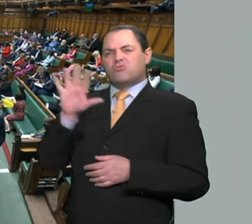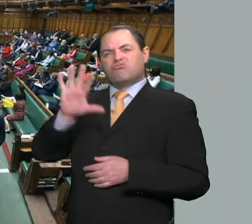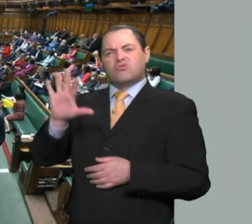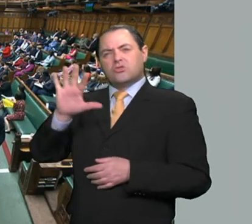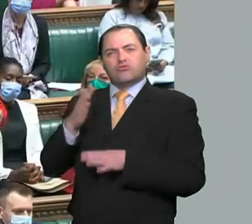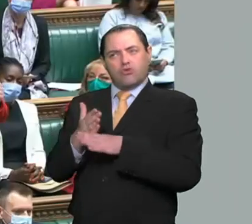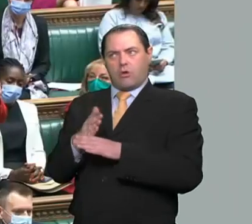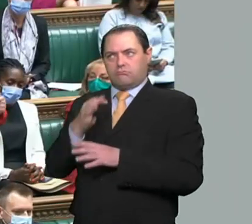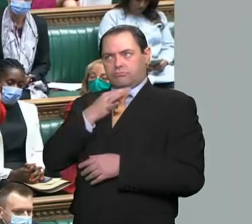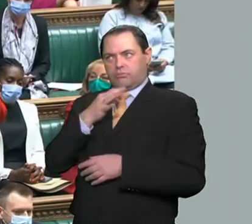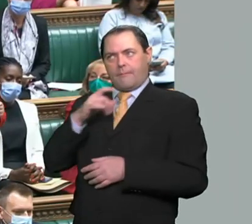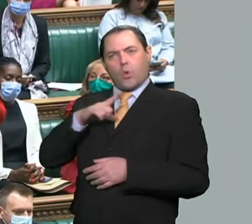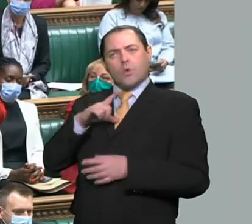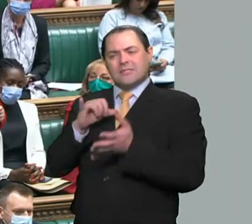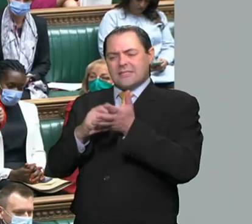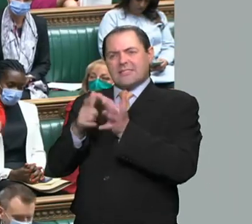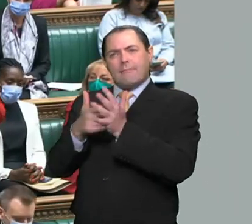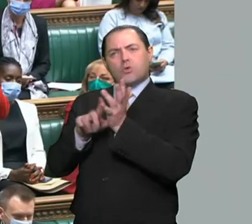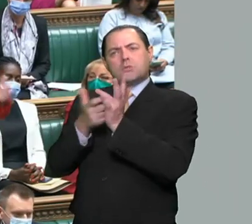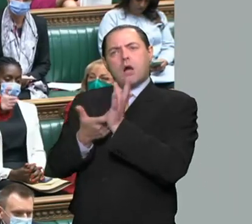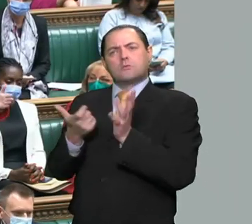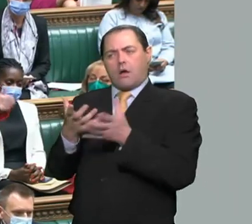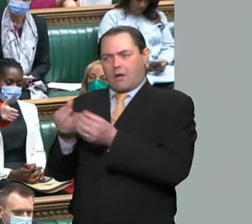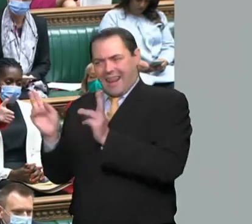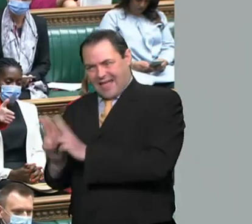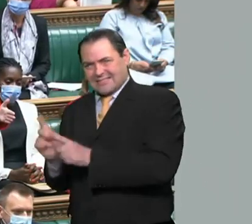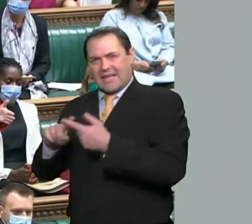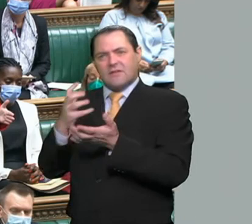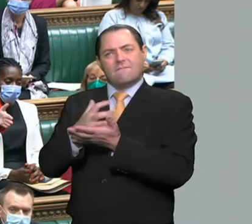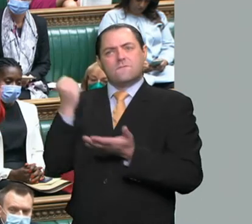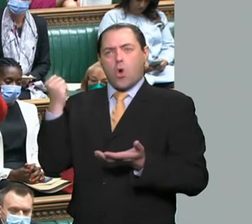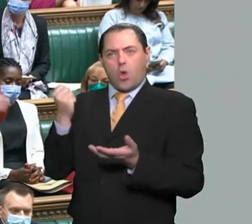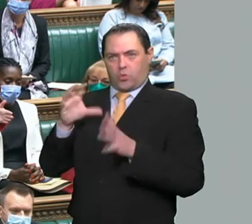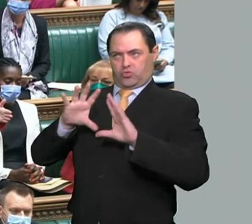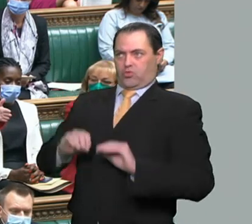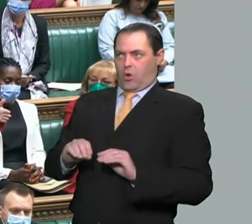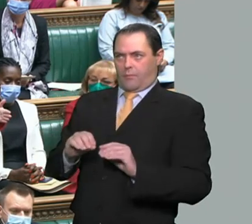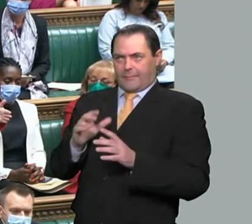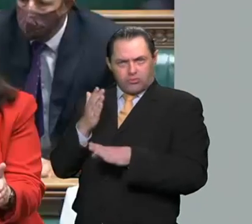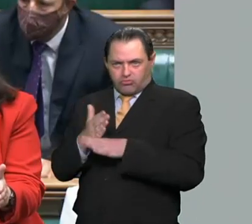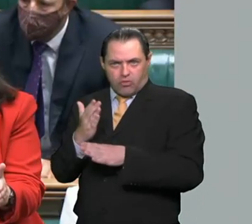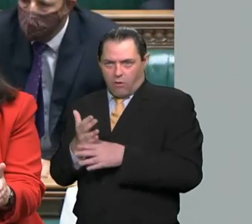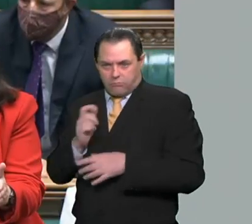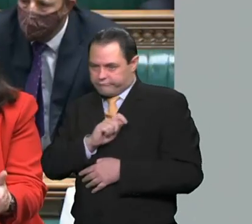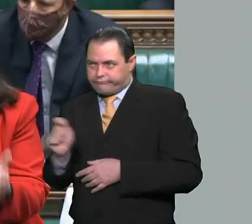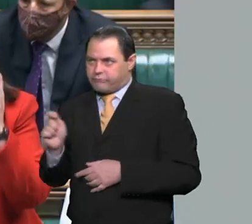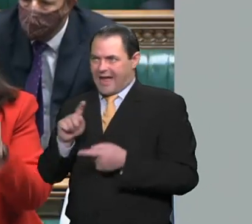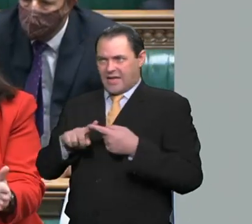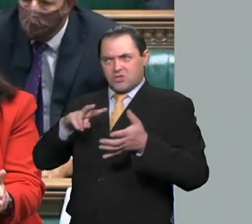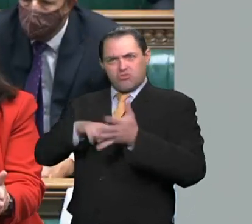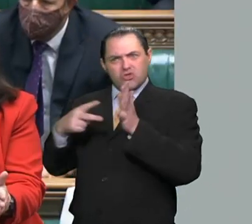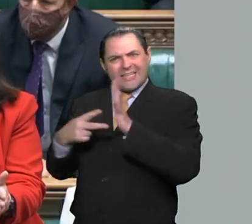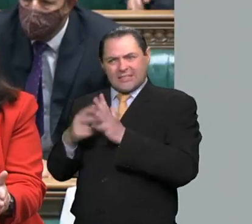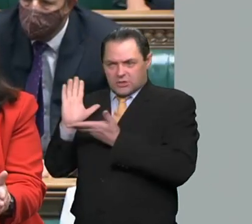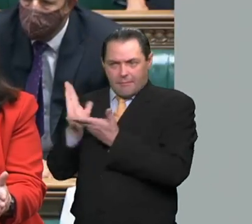chip shortage and furlough ending this month. The government has failed to safeguard jobs, failed to maintain key strategic supply lines, and